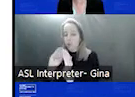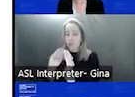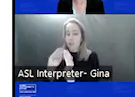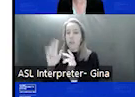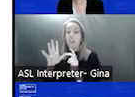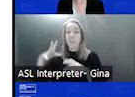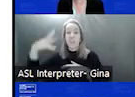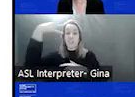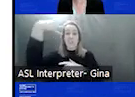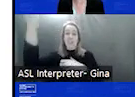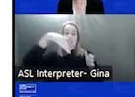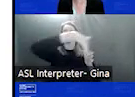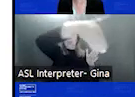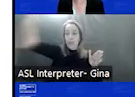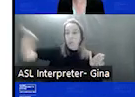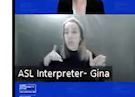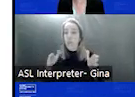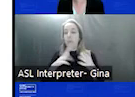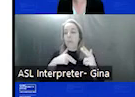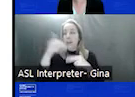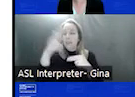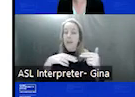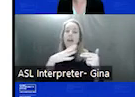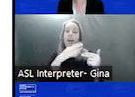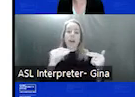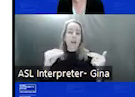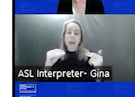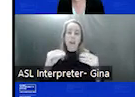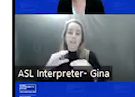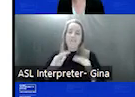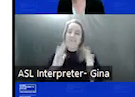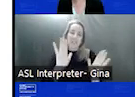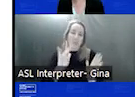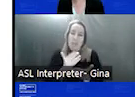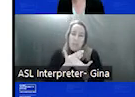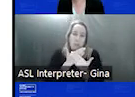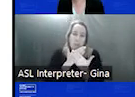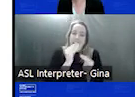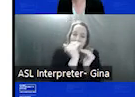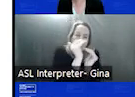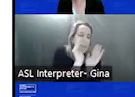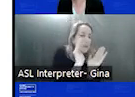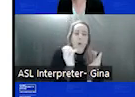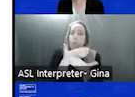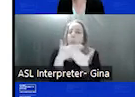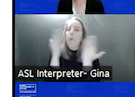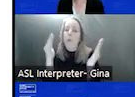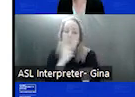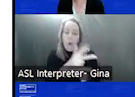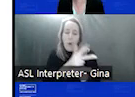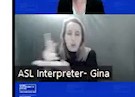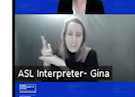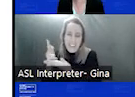the project, and limited to no parking, unlike what we see now, including